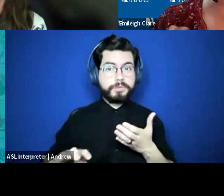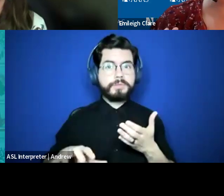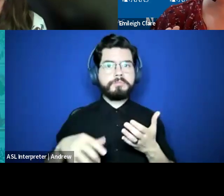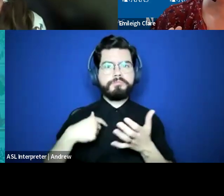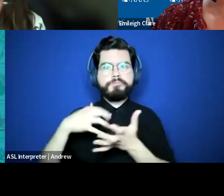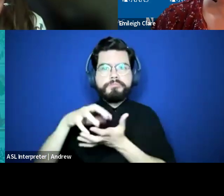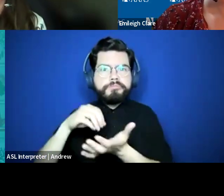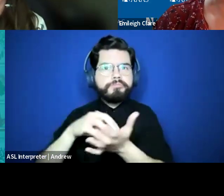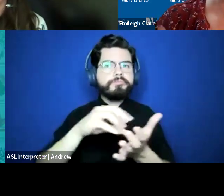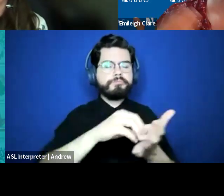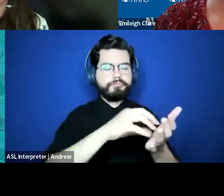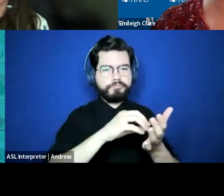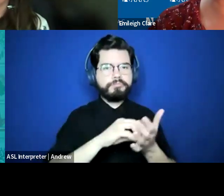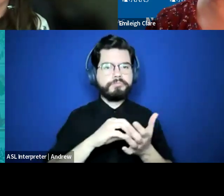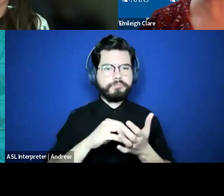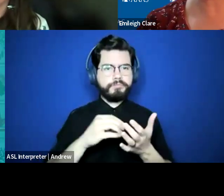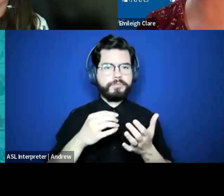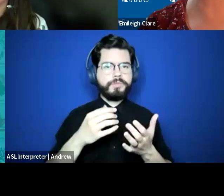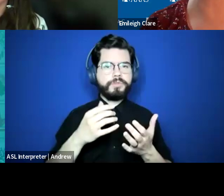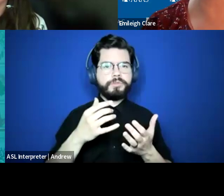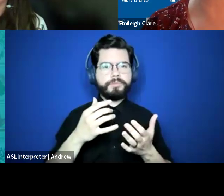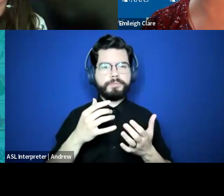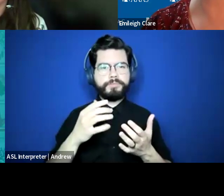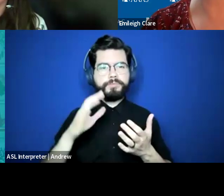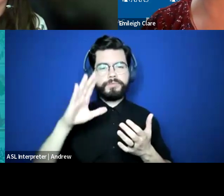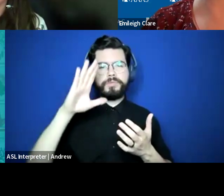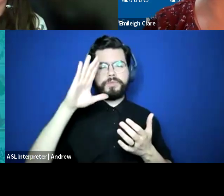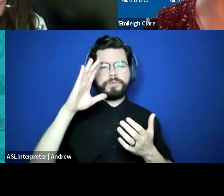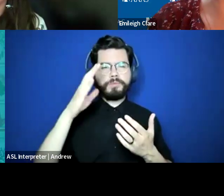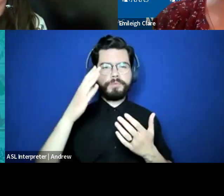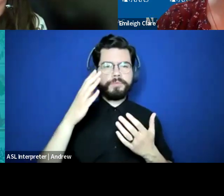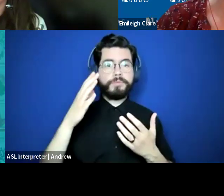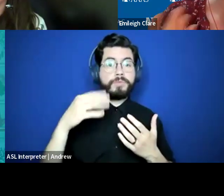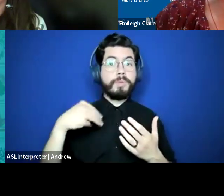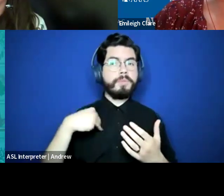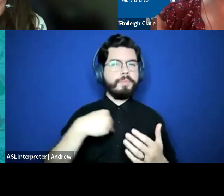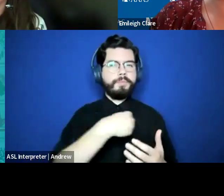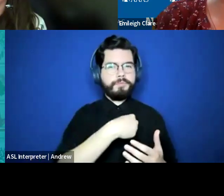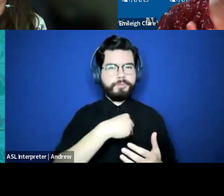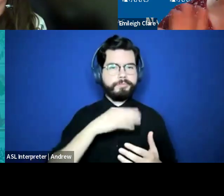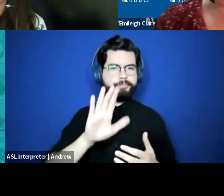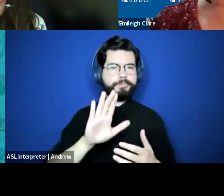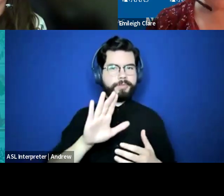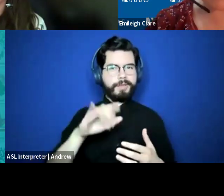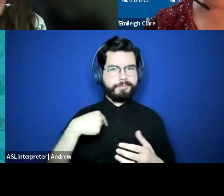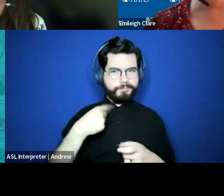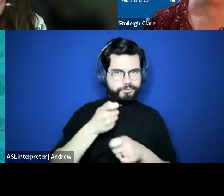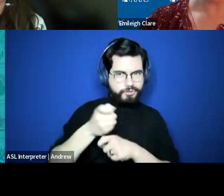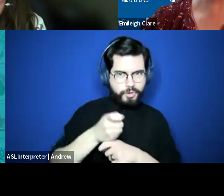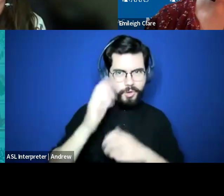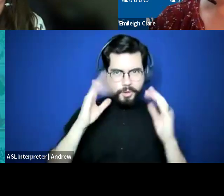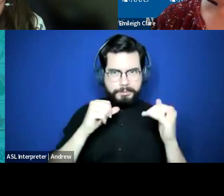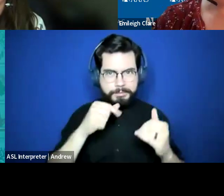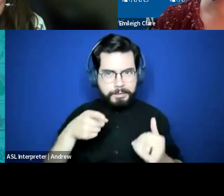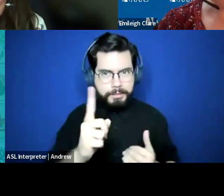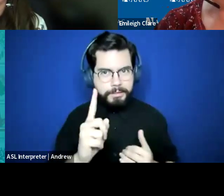it's almost like I think working in a membership at an association or society is almost, I make a joke, I hope it's not offensive, but